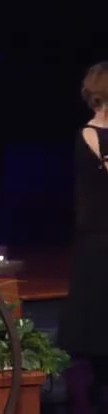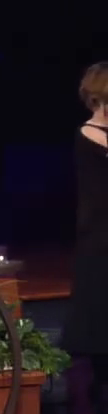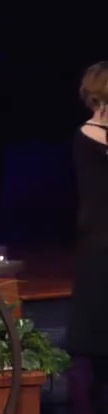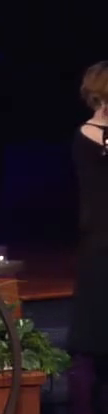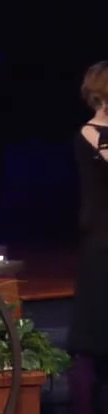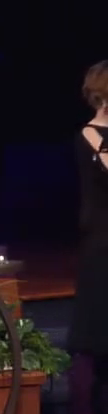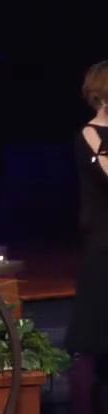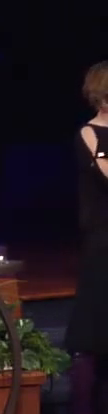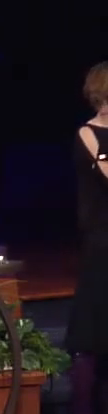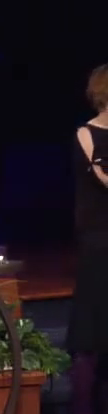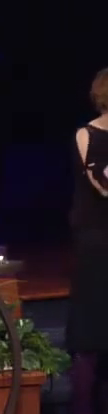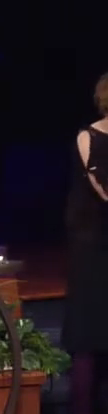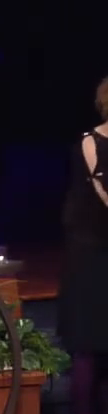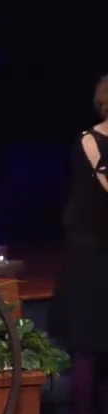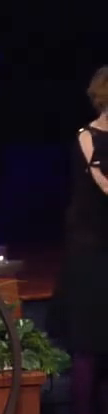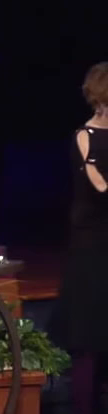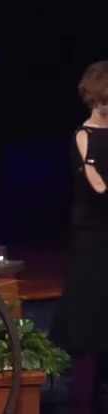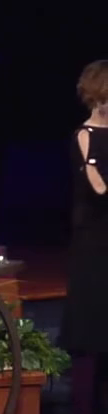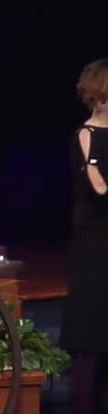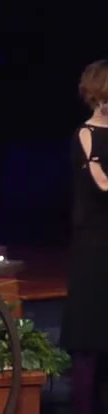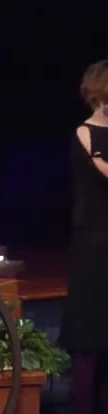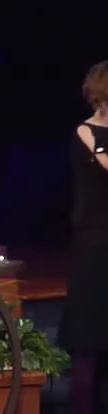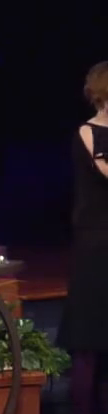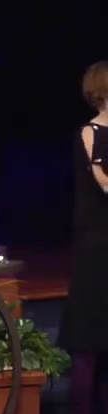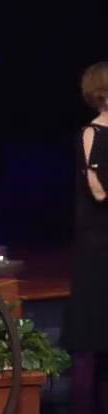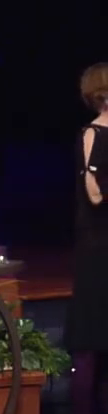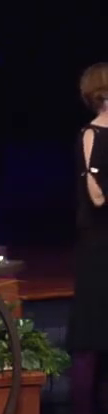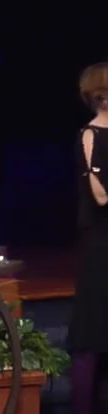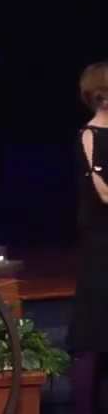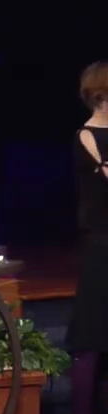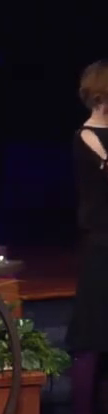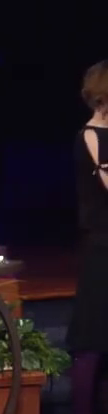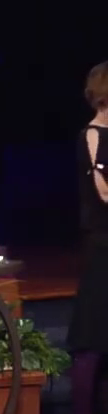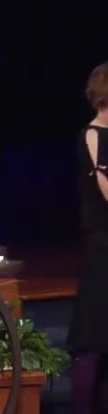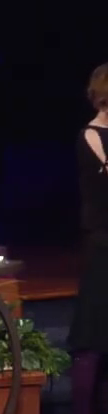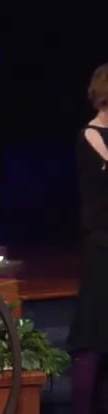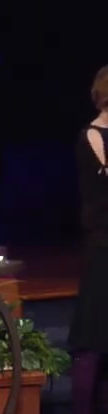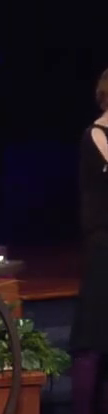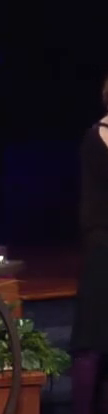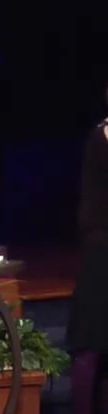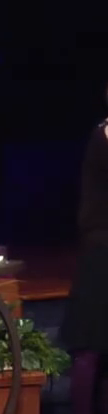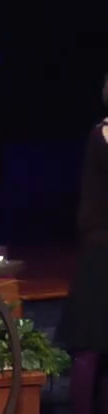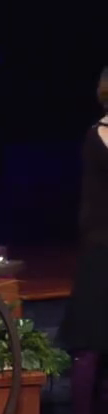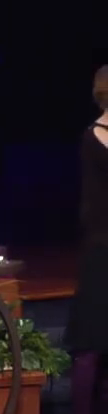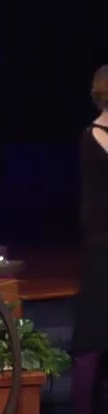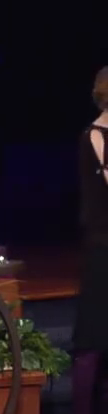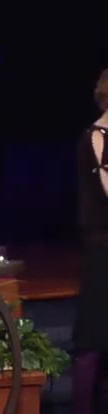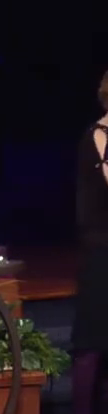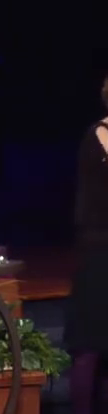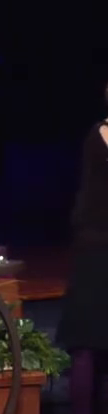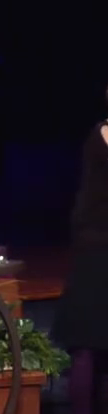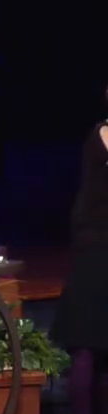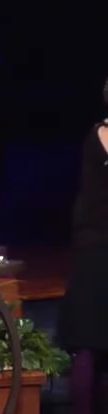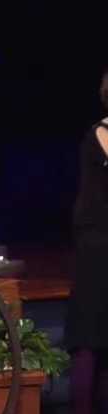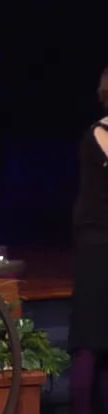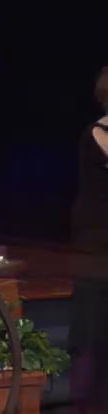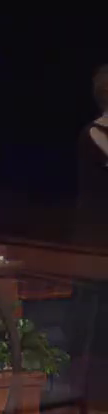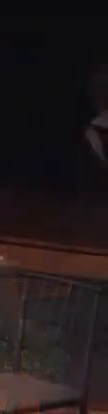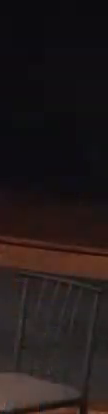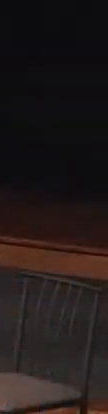I won't say this for you, is that the unworthiness, the anxieties, they don't really belong to